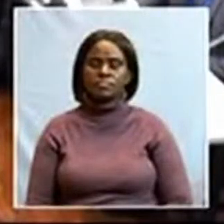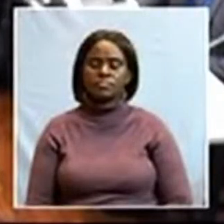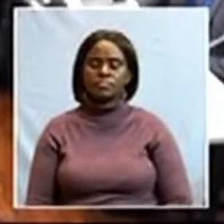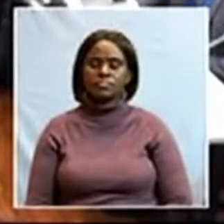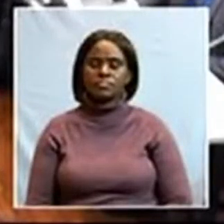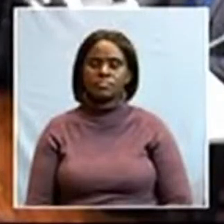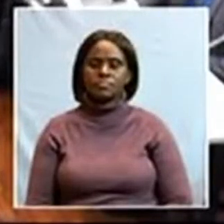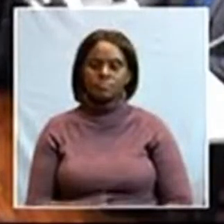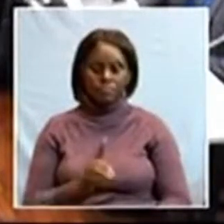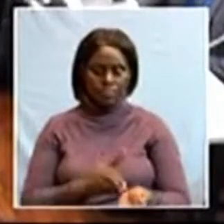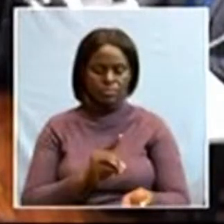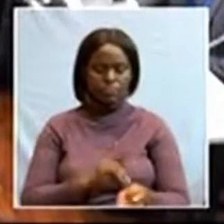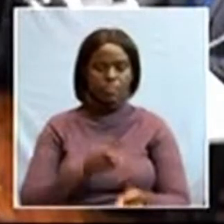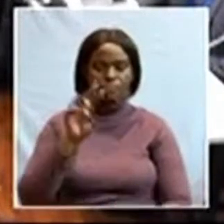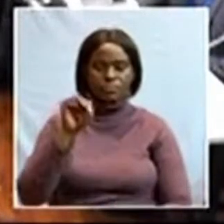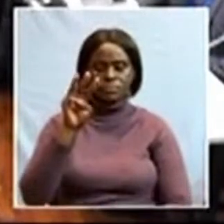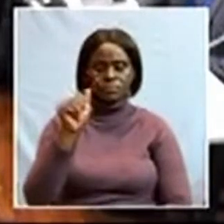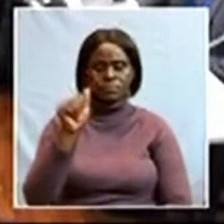Honorable Dr. Mwanza.